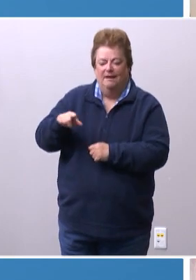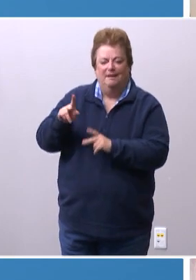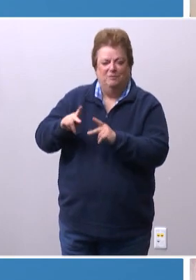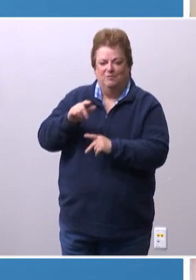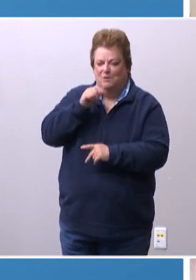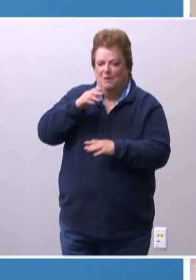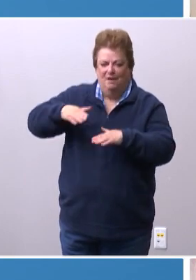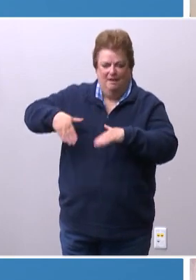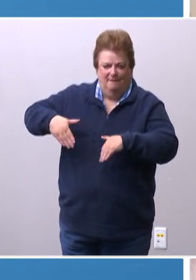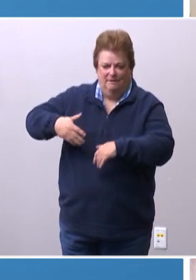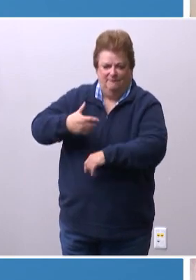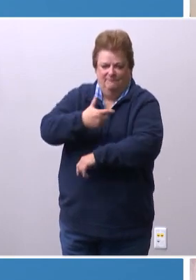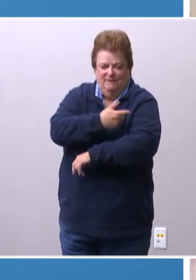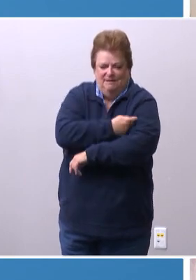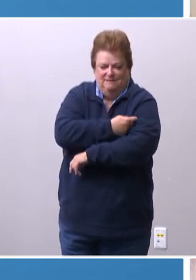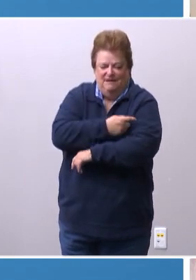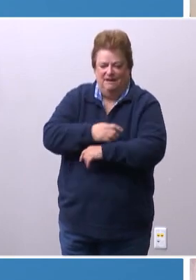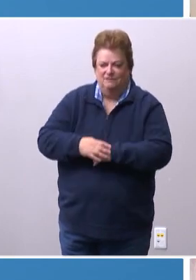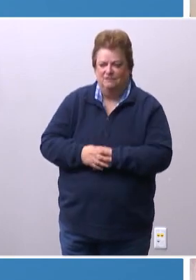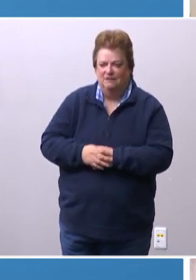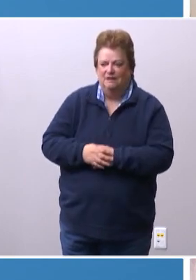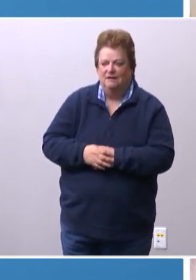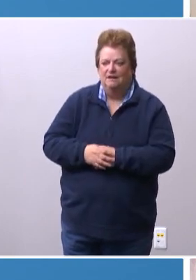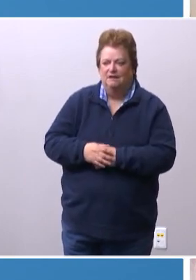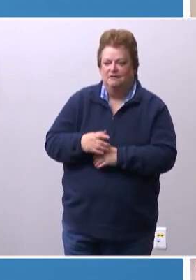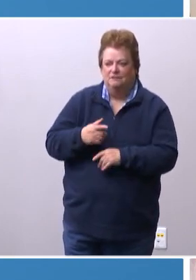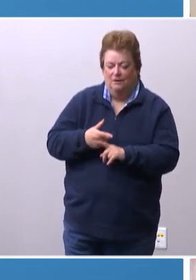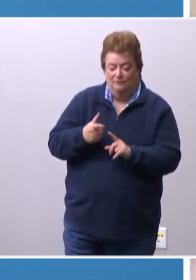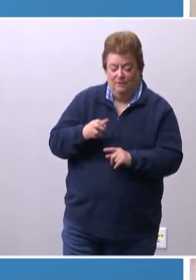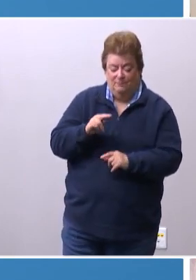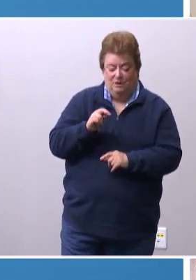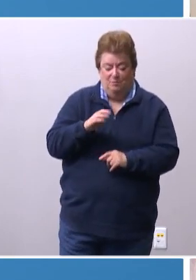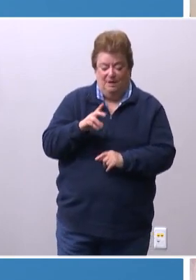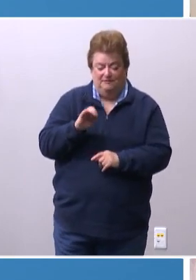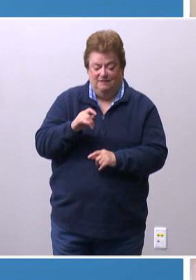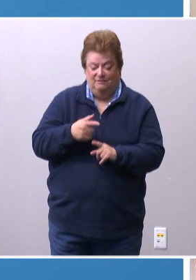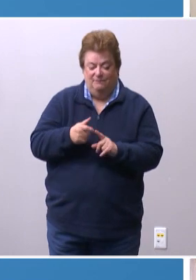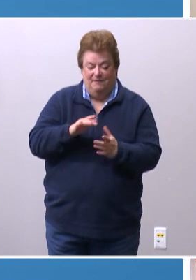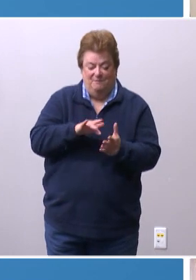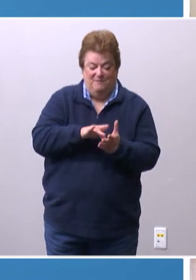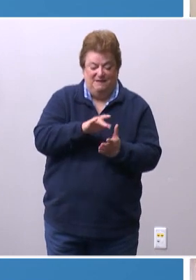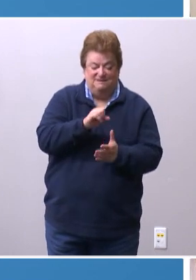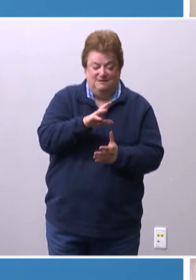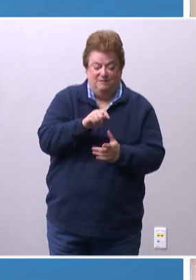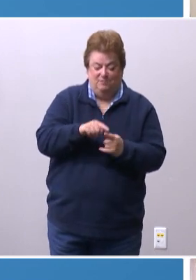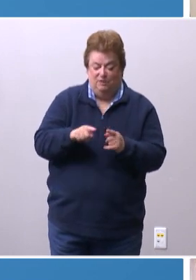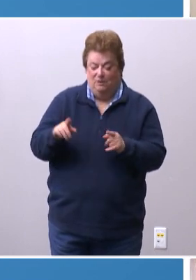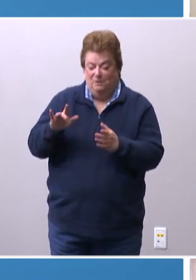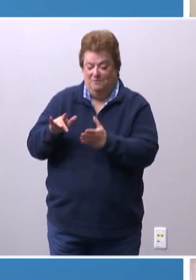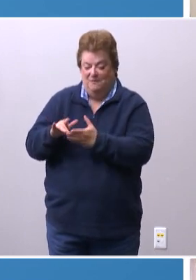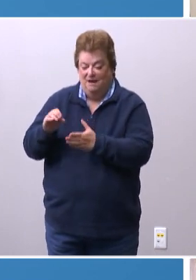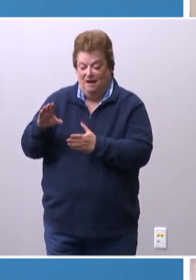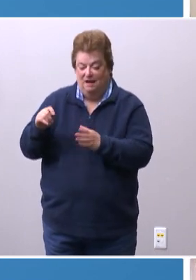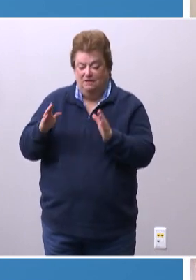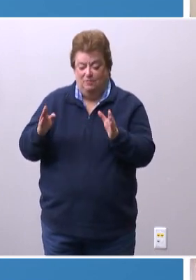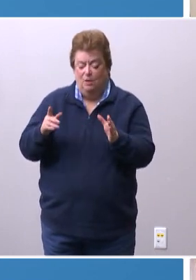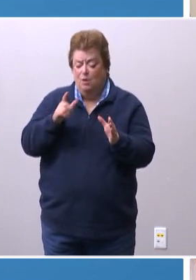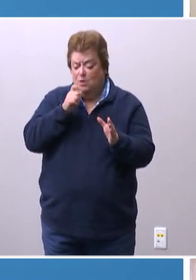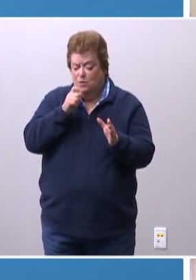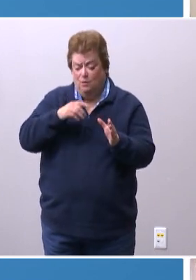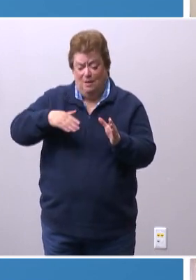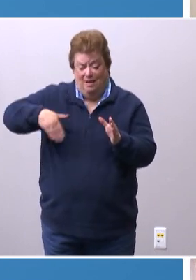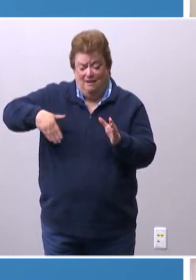unvaccinated. According to the Nebraska data from mid-September to mid-October, people who are